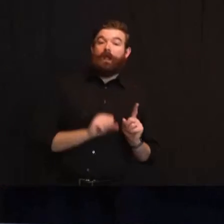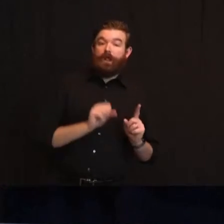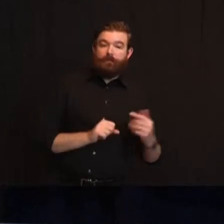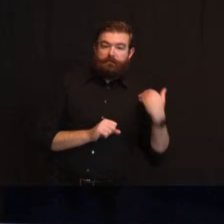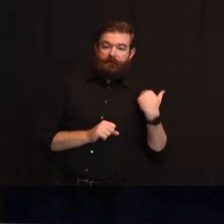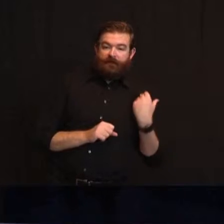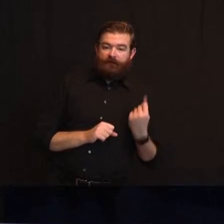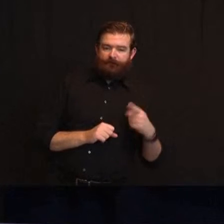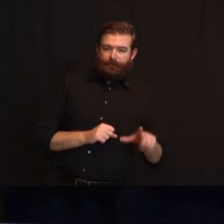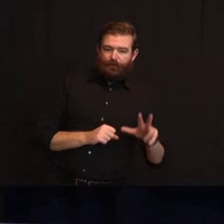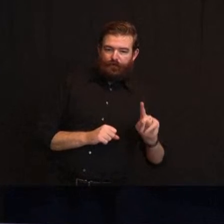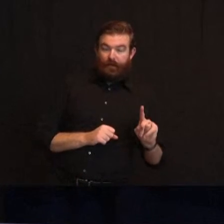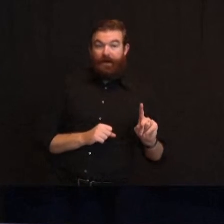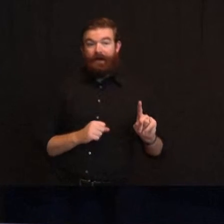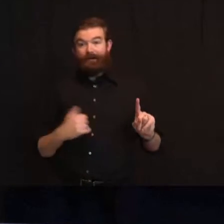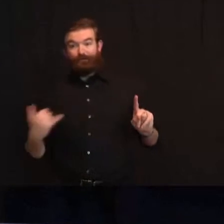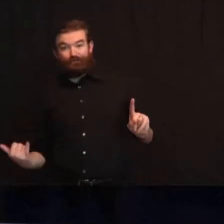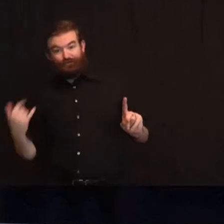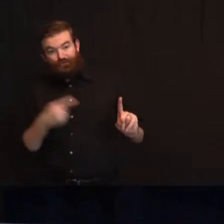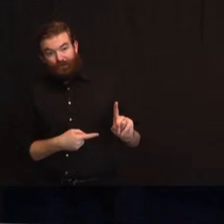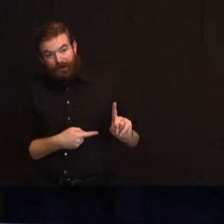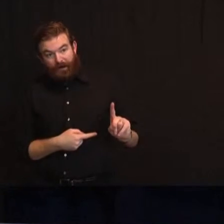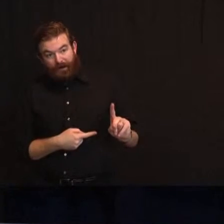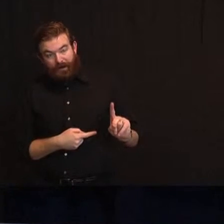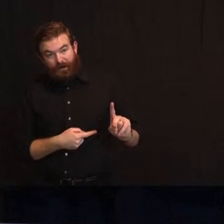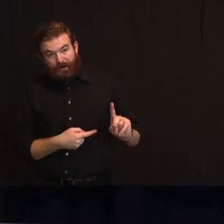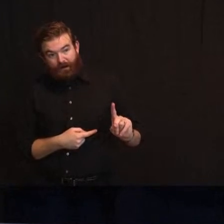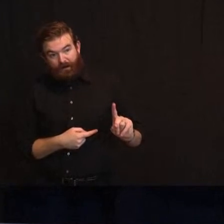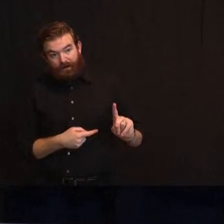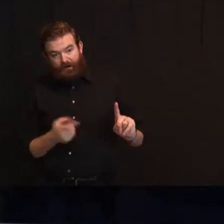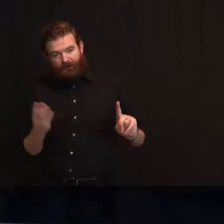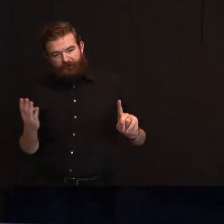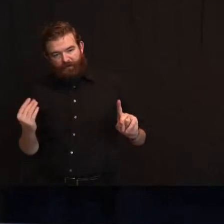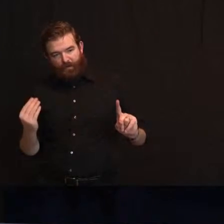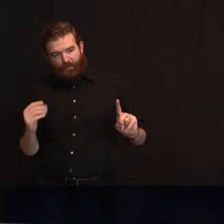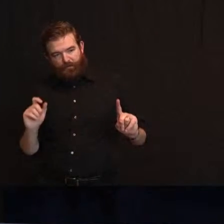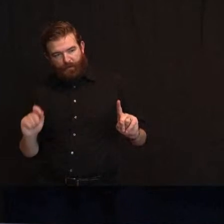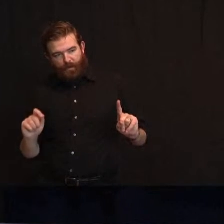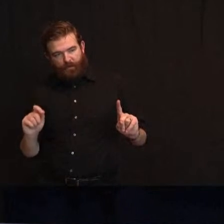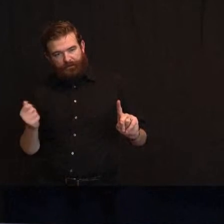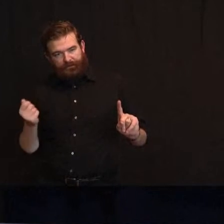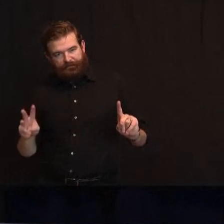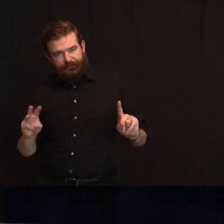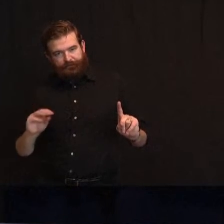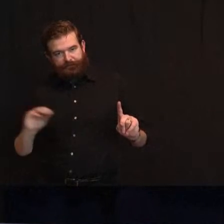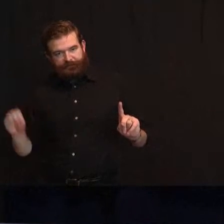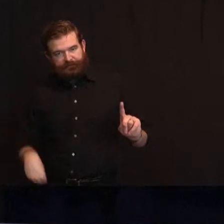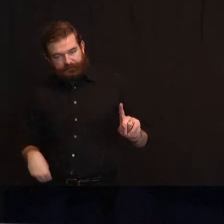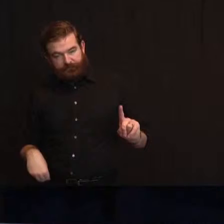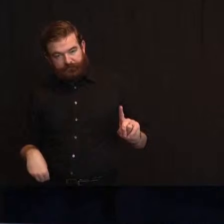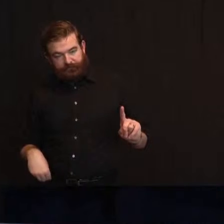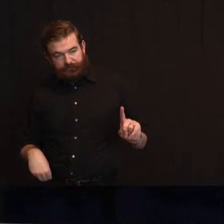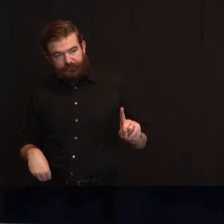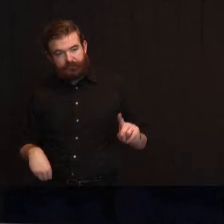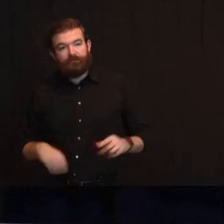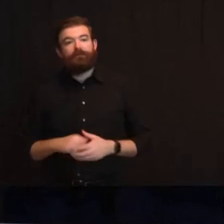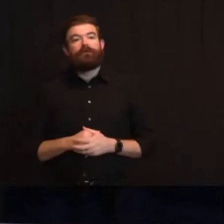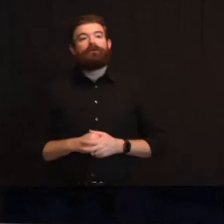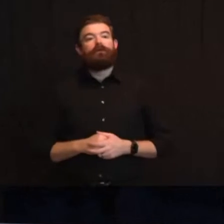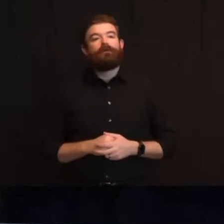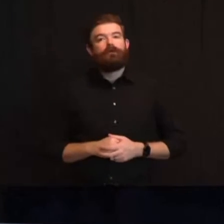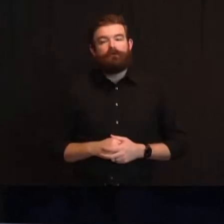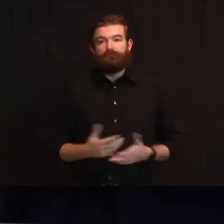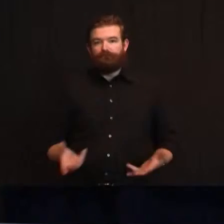state. And today, in the southern part of the state, 14.16. So we've seen a significant increase